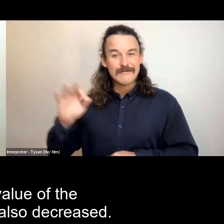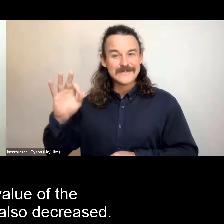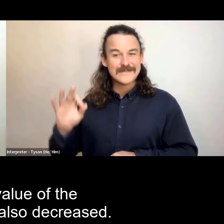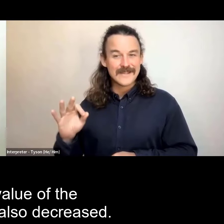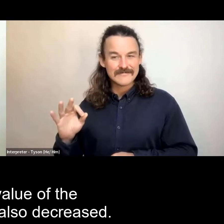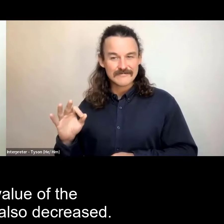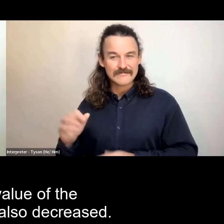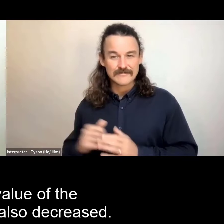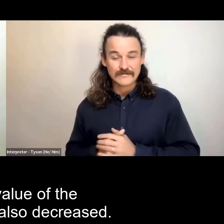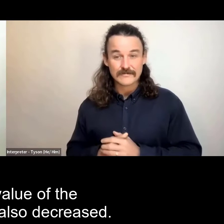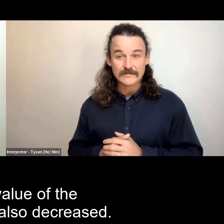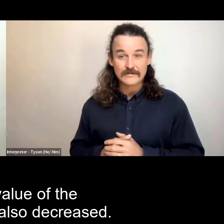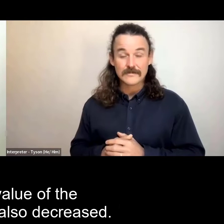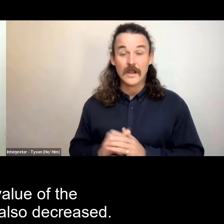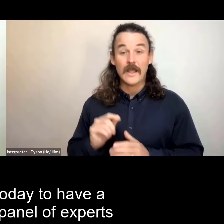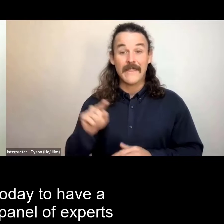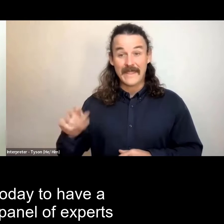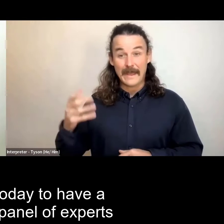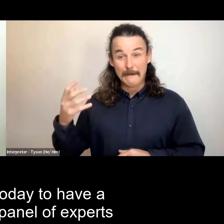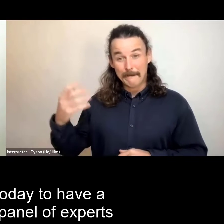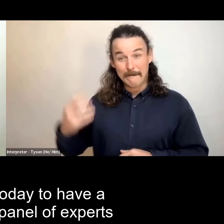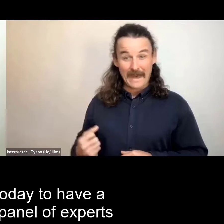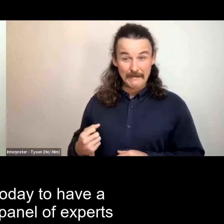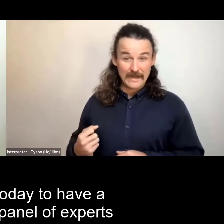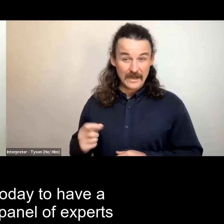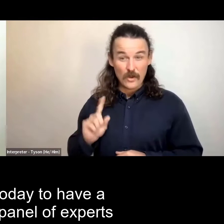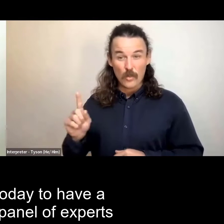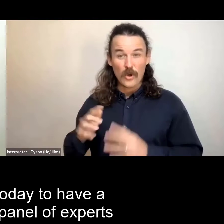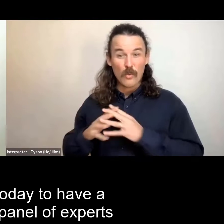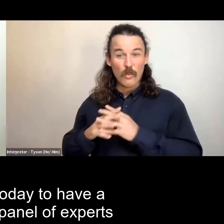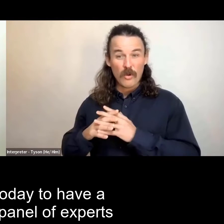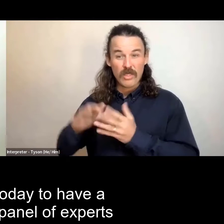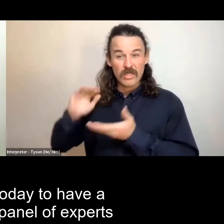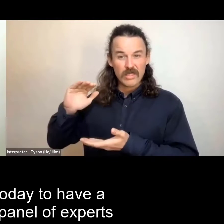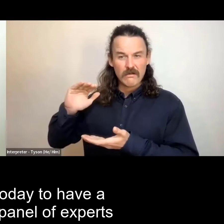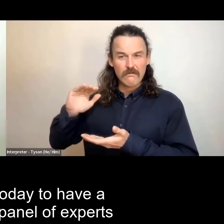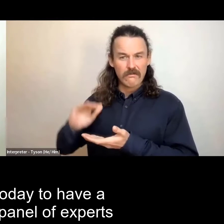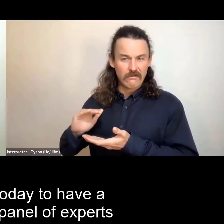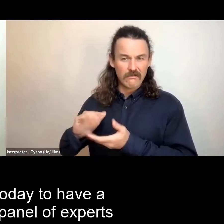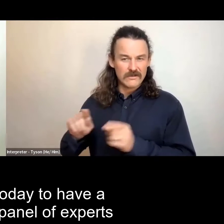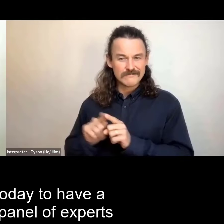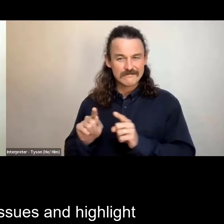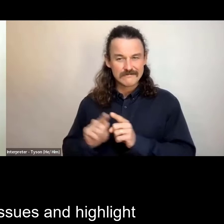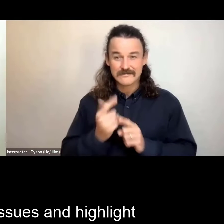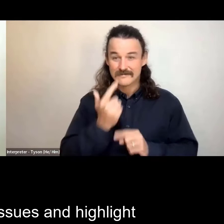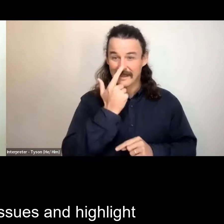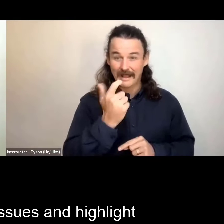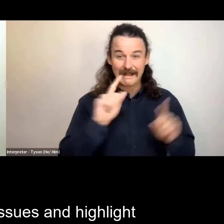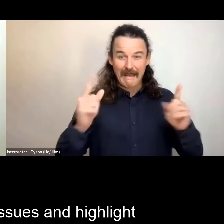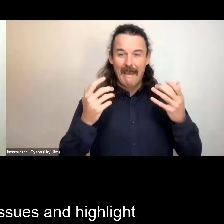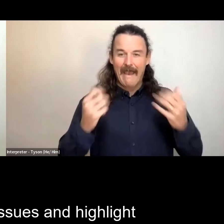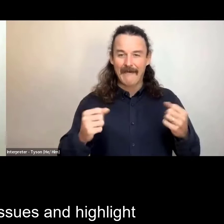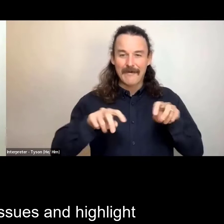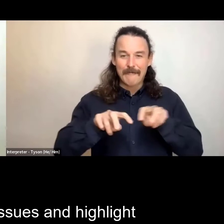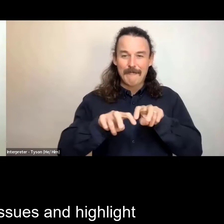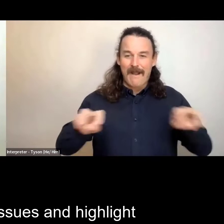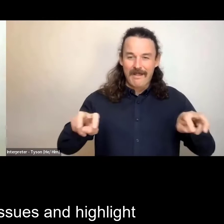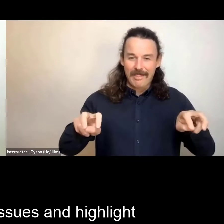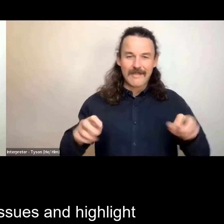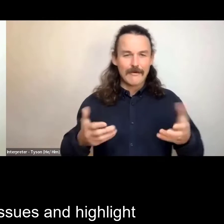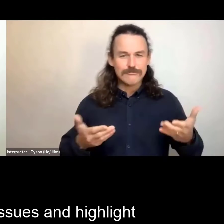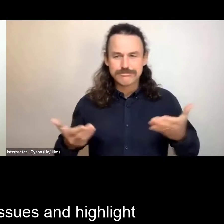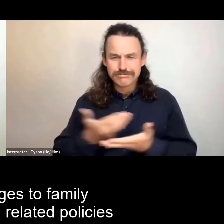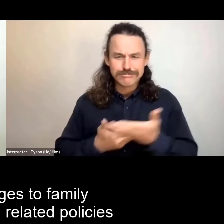of the payment has also decreased. We're lucky today to have a distinguished panel of experts to tease out the issues